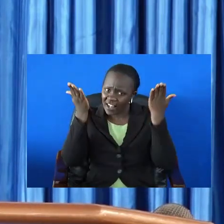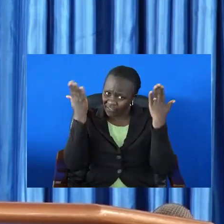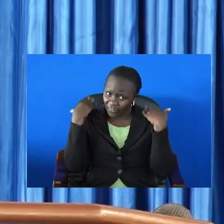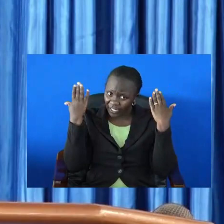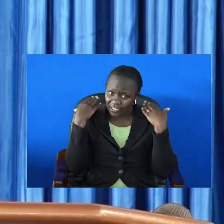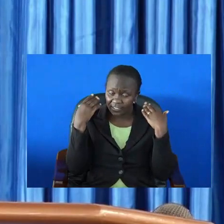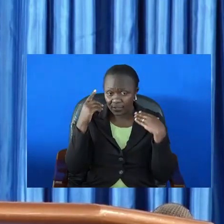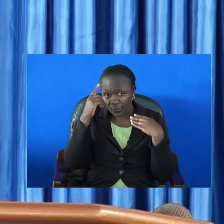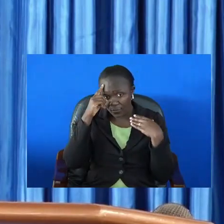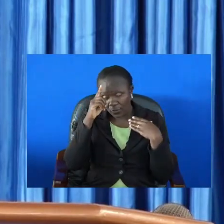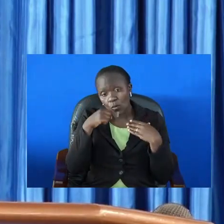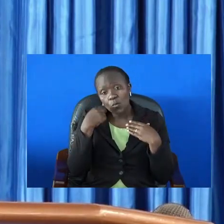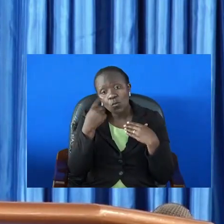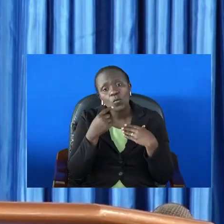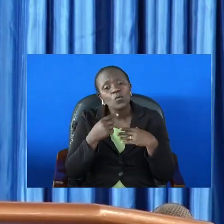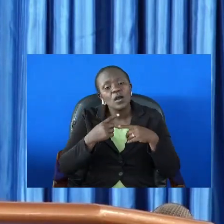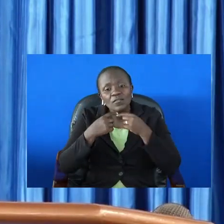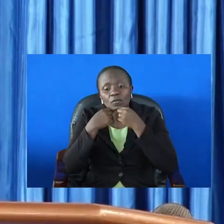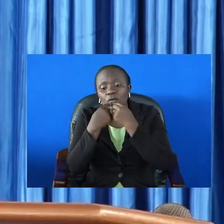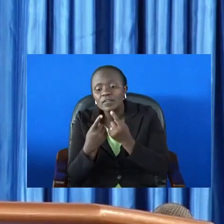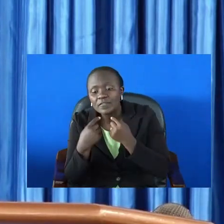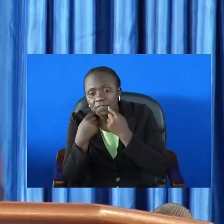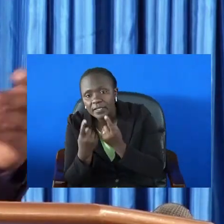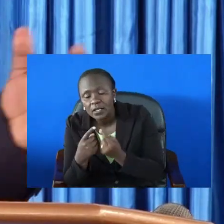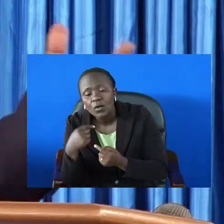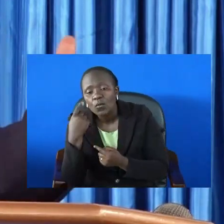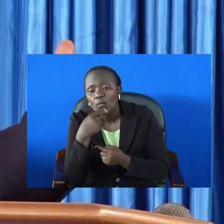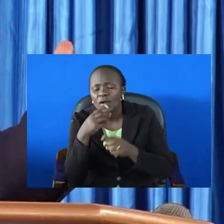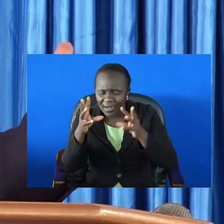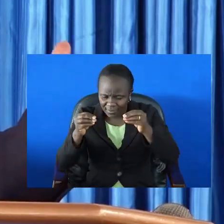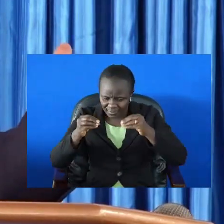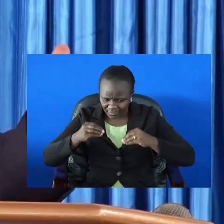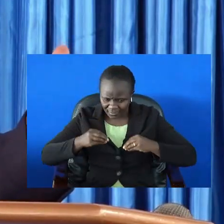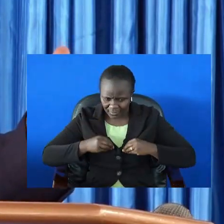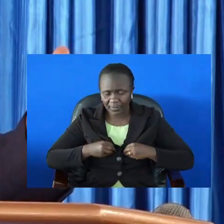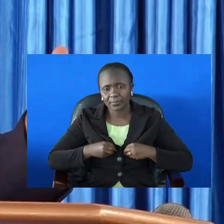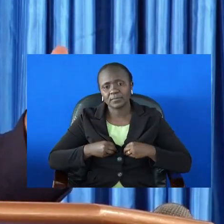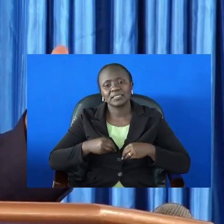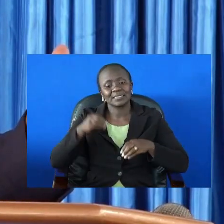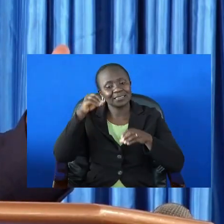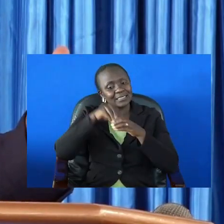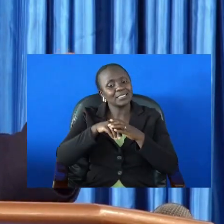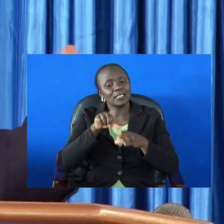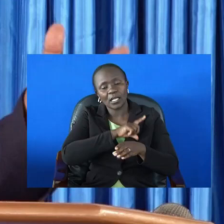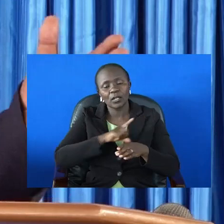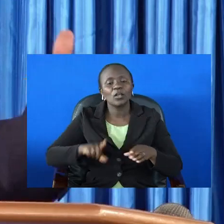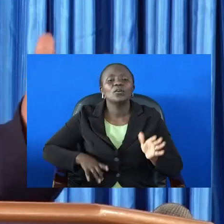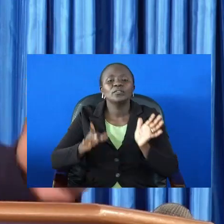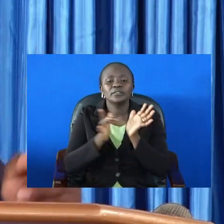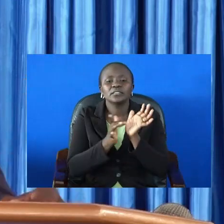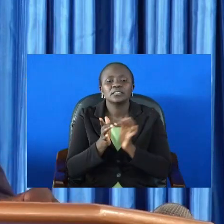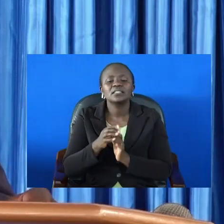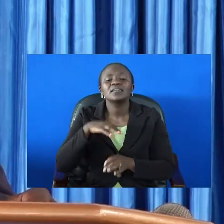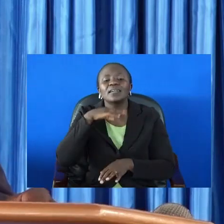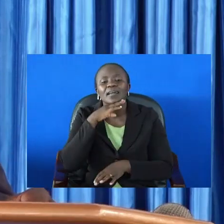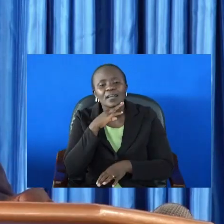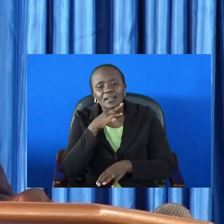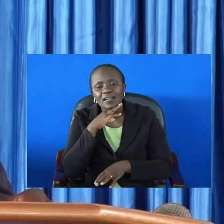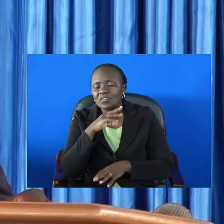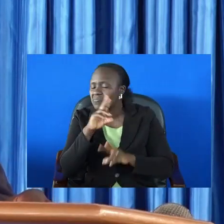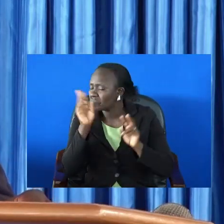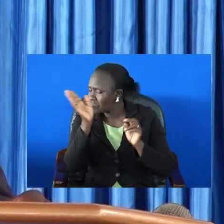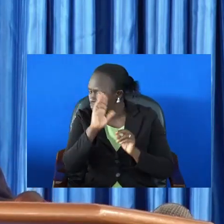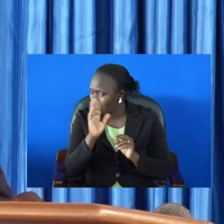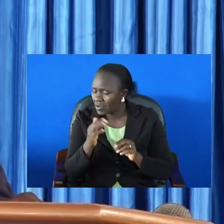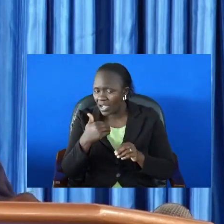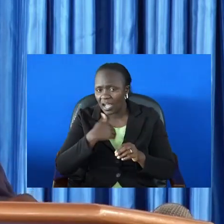for those who have repented. Whoever accepts his life to be in the Lord Jesus Christ, he is not dying. He has